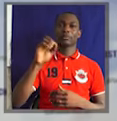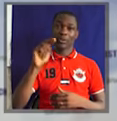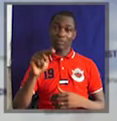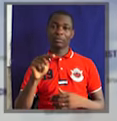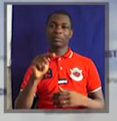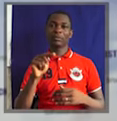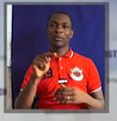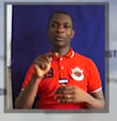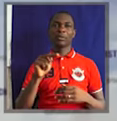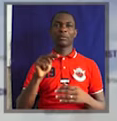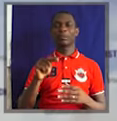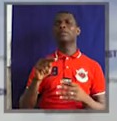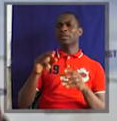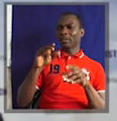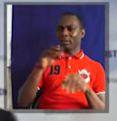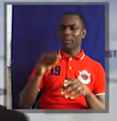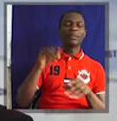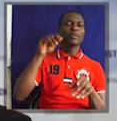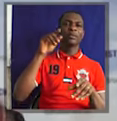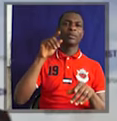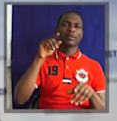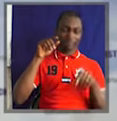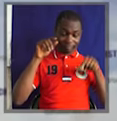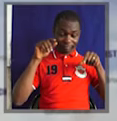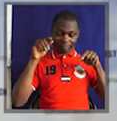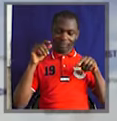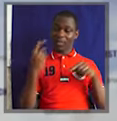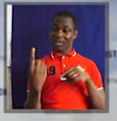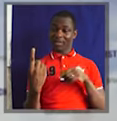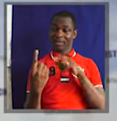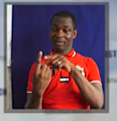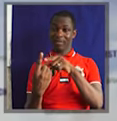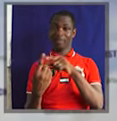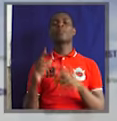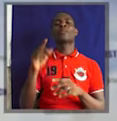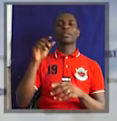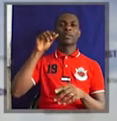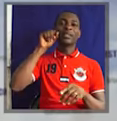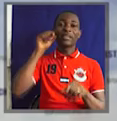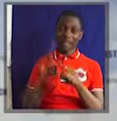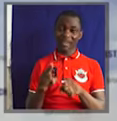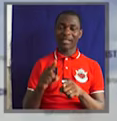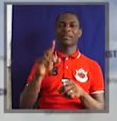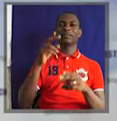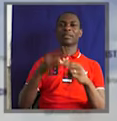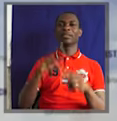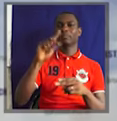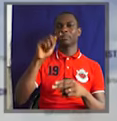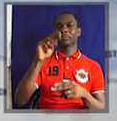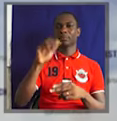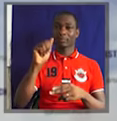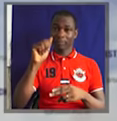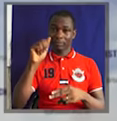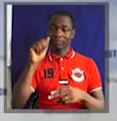ne fa no tama but bible said abrantia amnon yi ne kondo ono ani nua ba ne papa